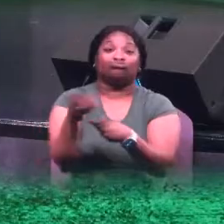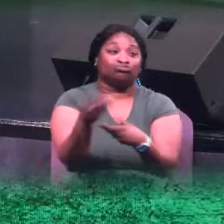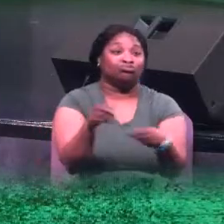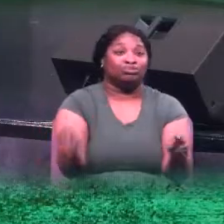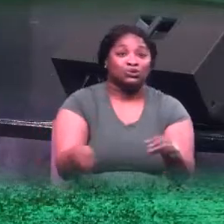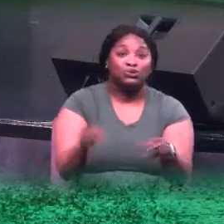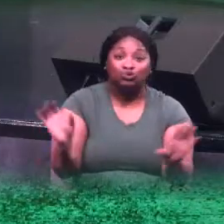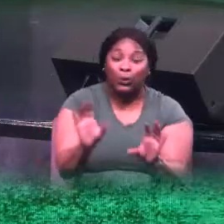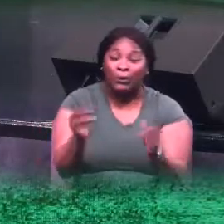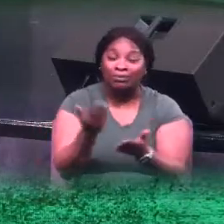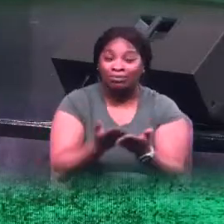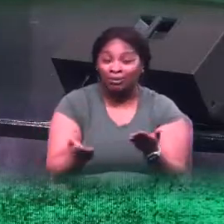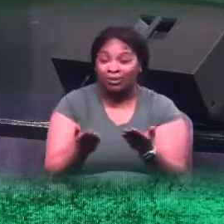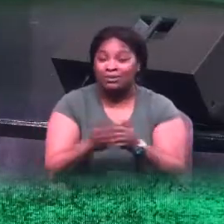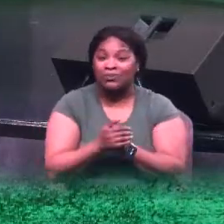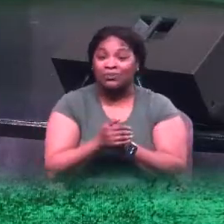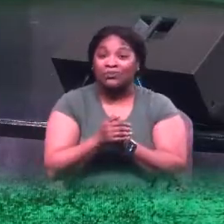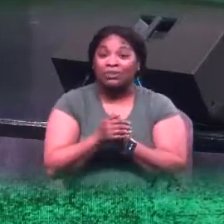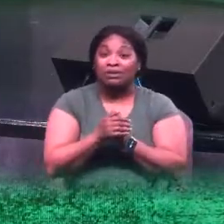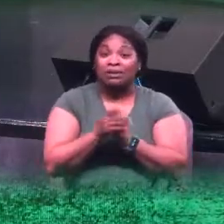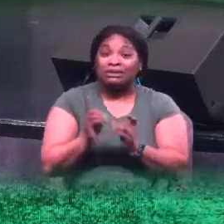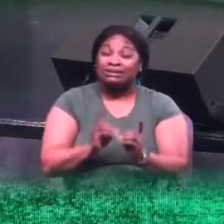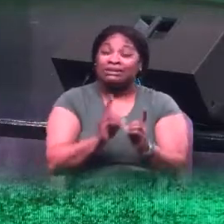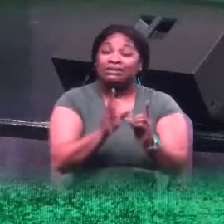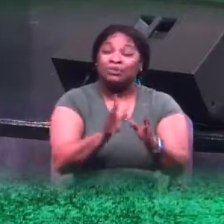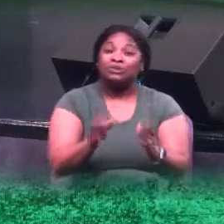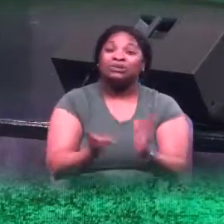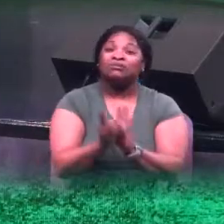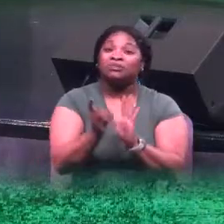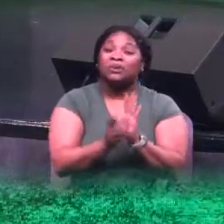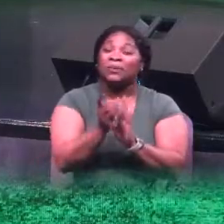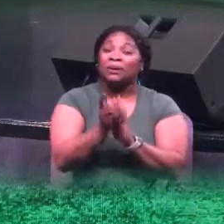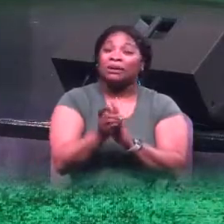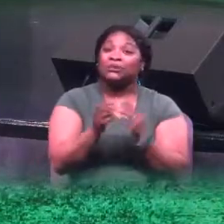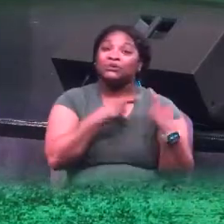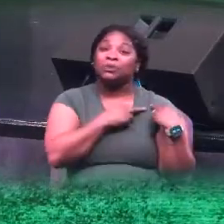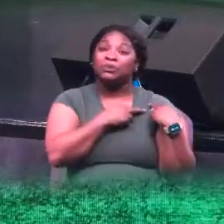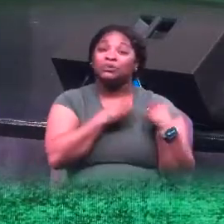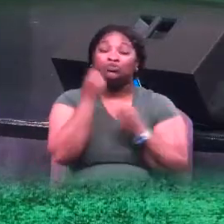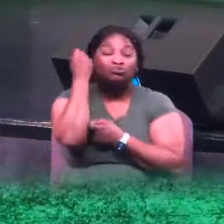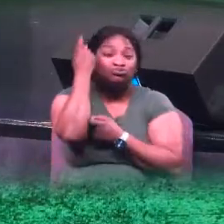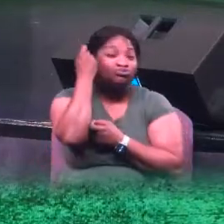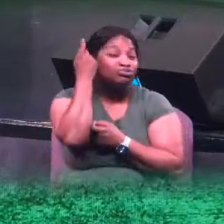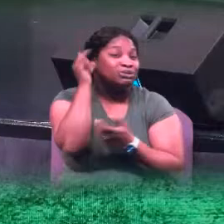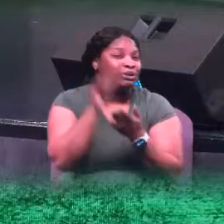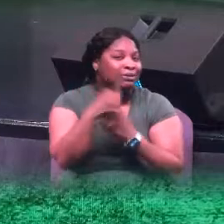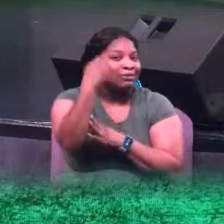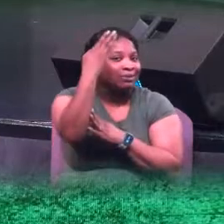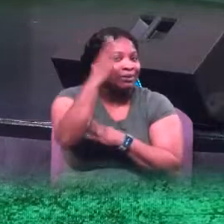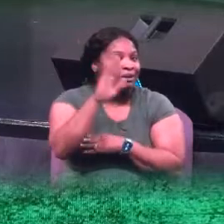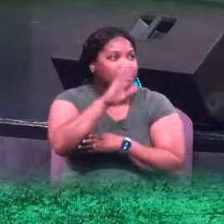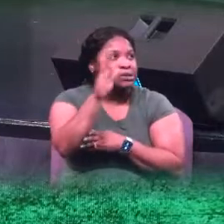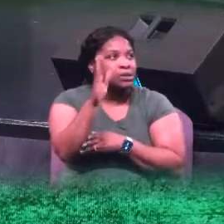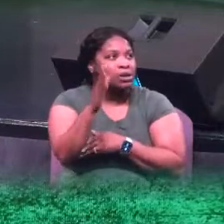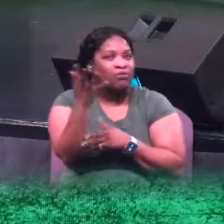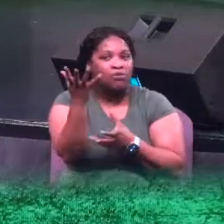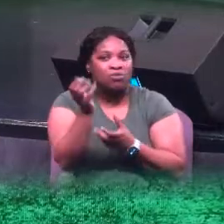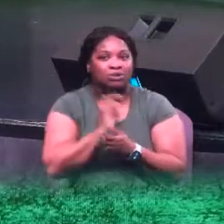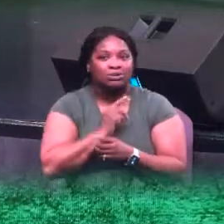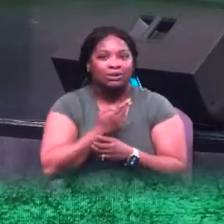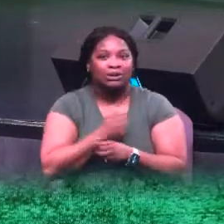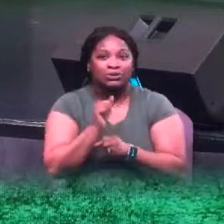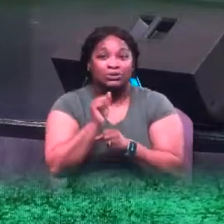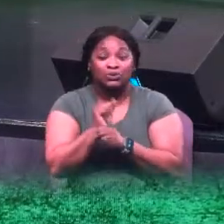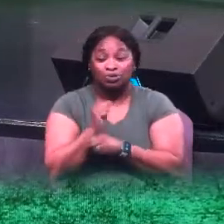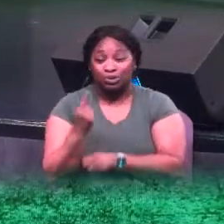mastering discipleship development and his responsibility is to understand that God never wants us to